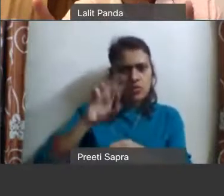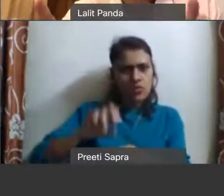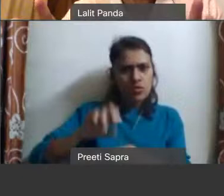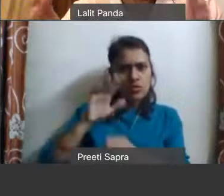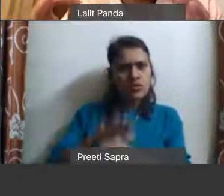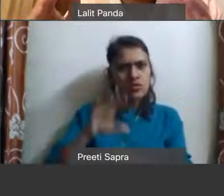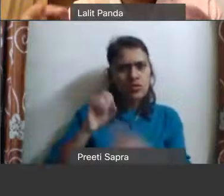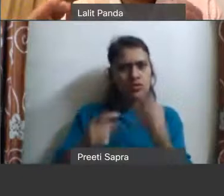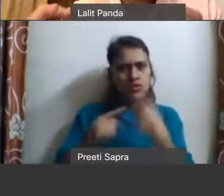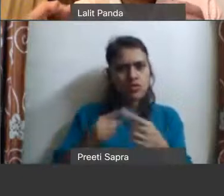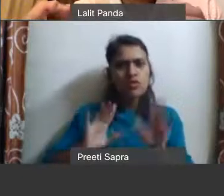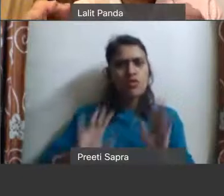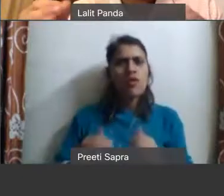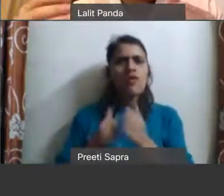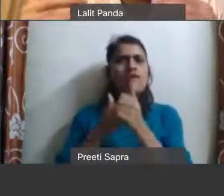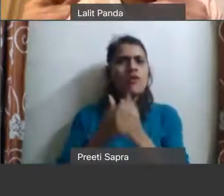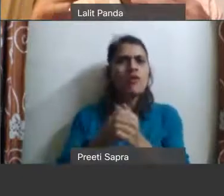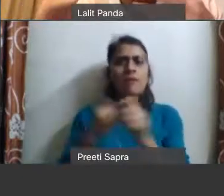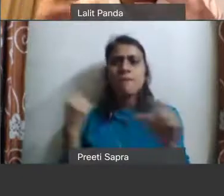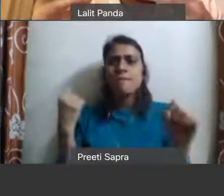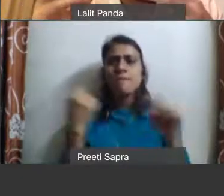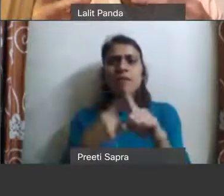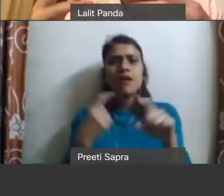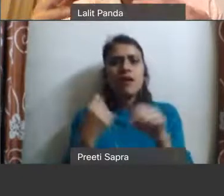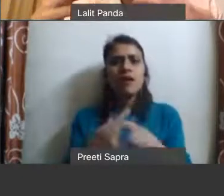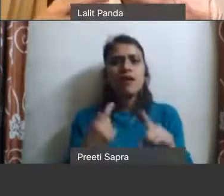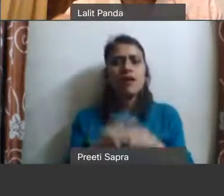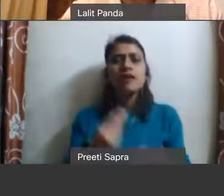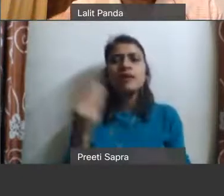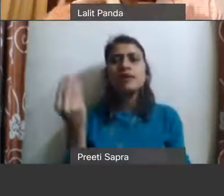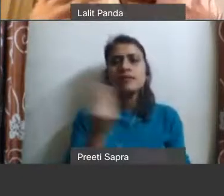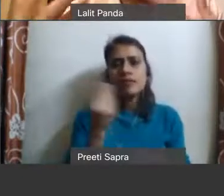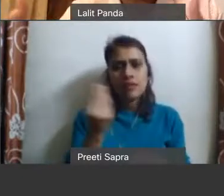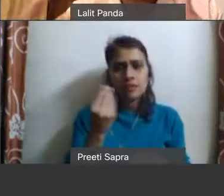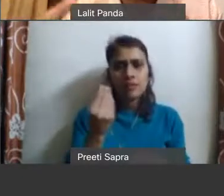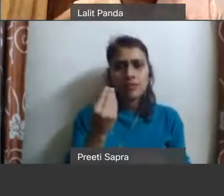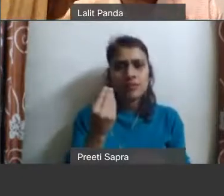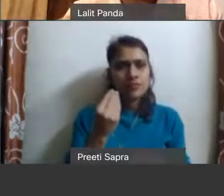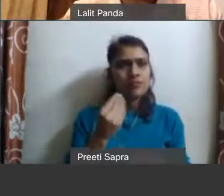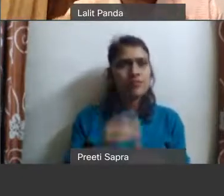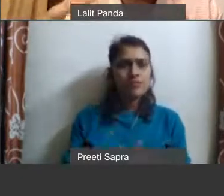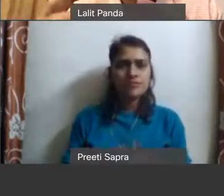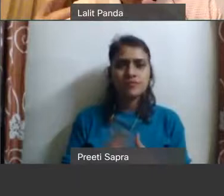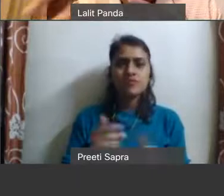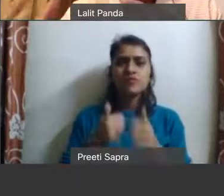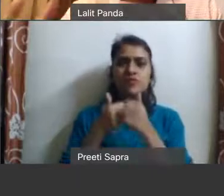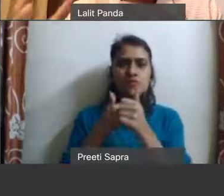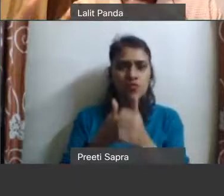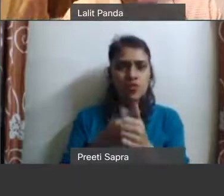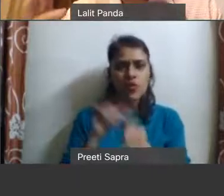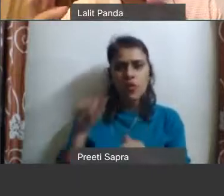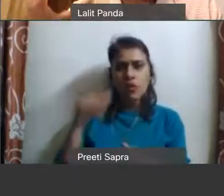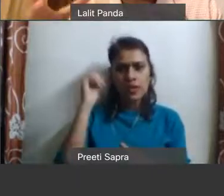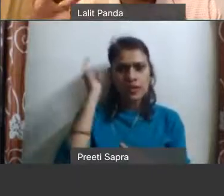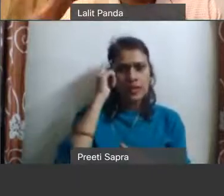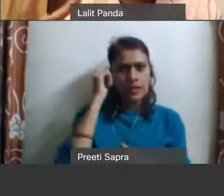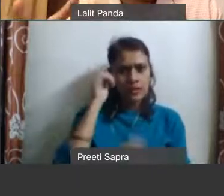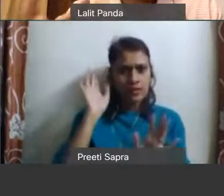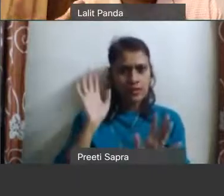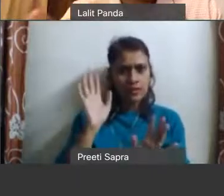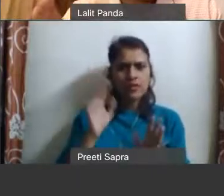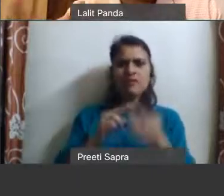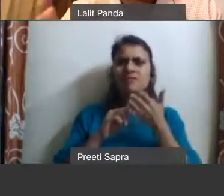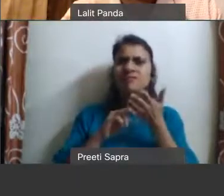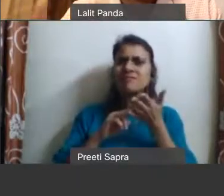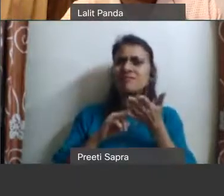classification on the basis of some objective that the government itself has put forward. Would you think that in